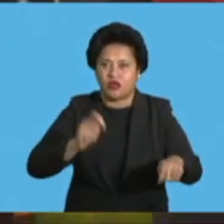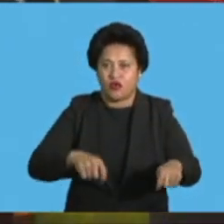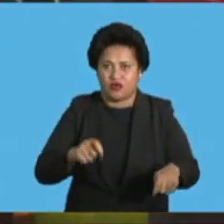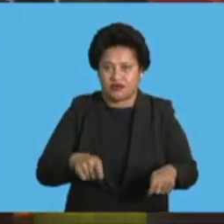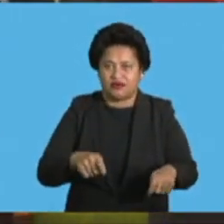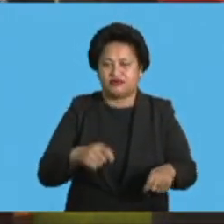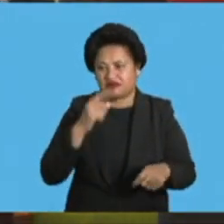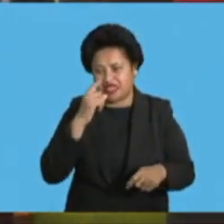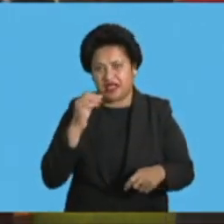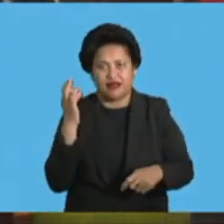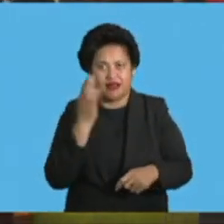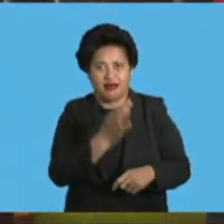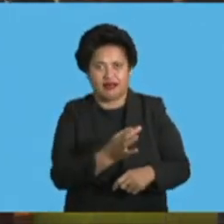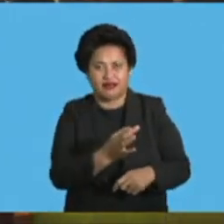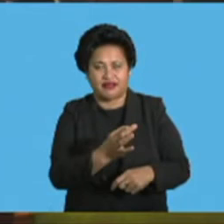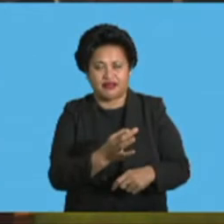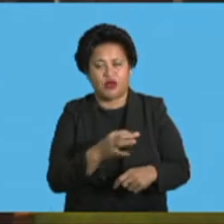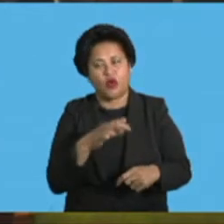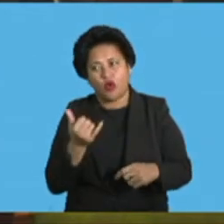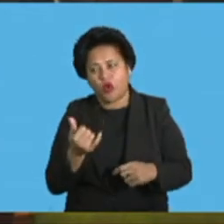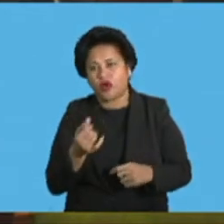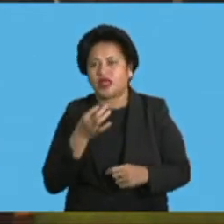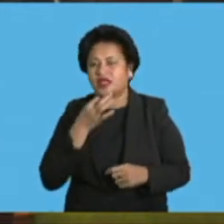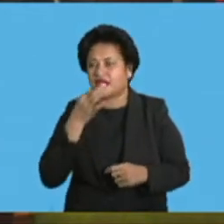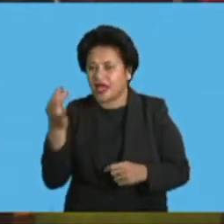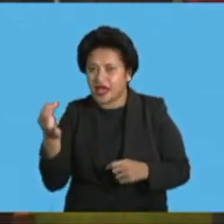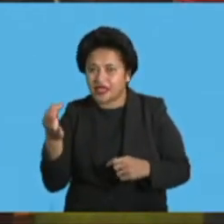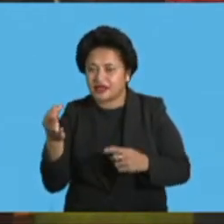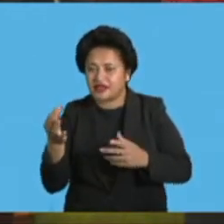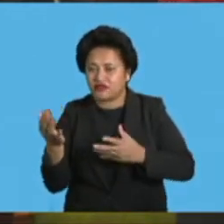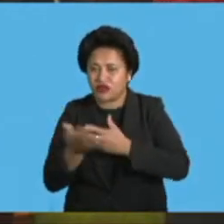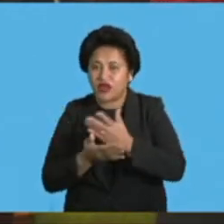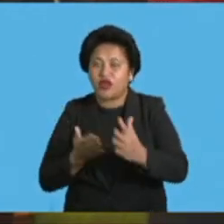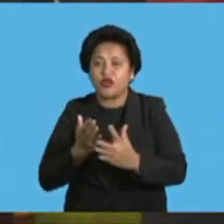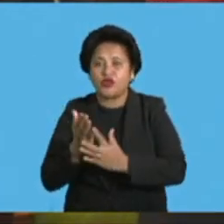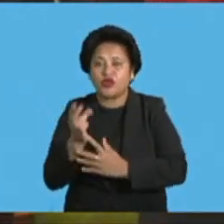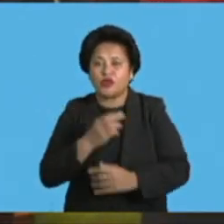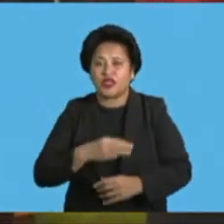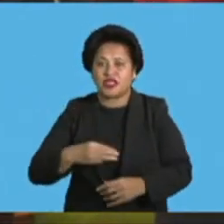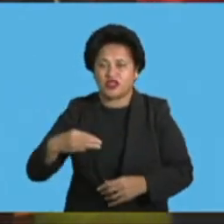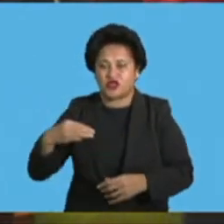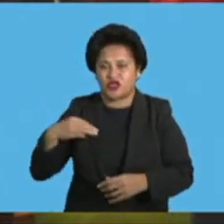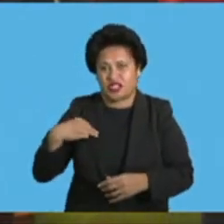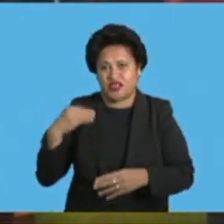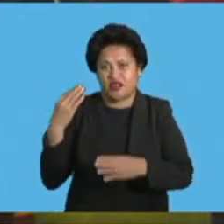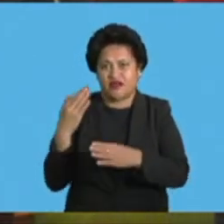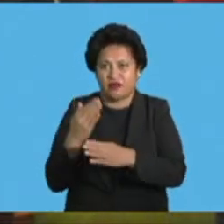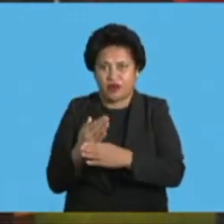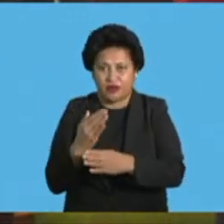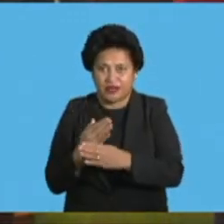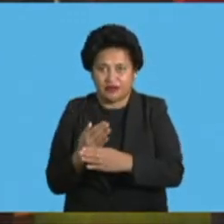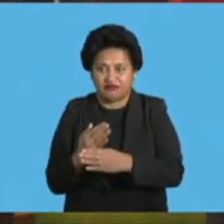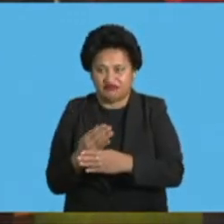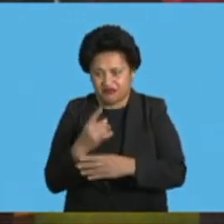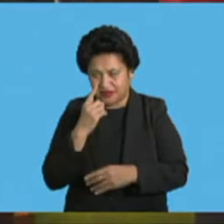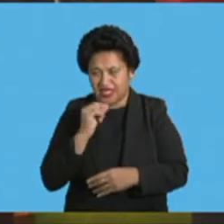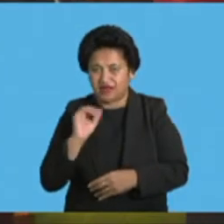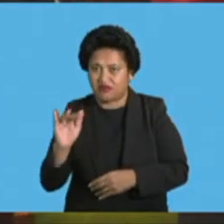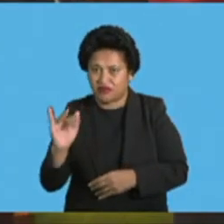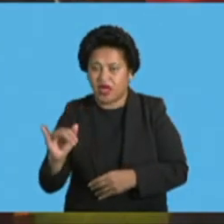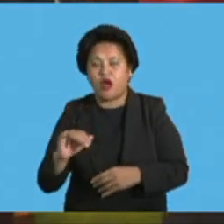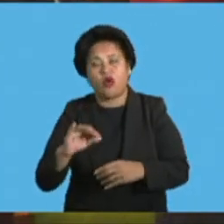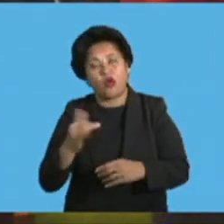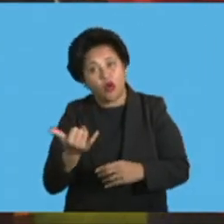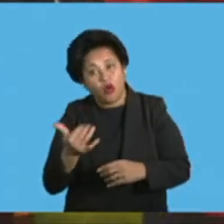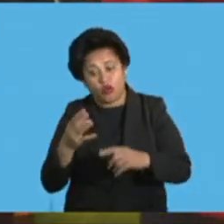be. They may also seek mediation through the Ministry of Employment, Productivity and Industrial Relations. The other option